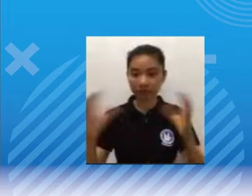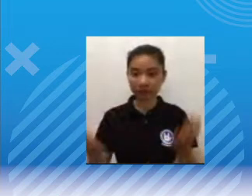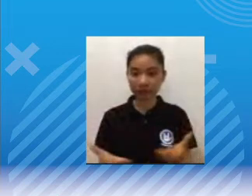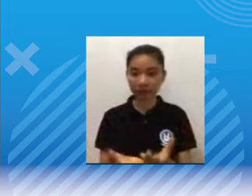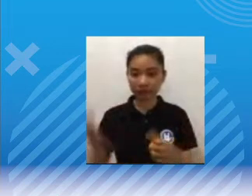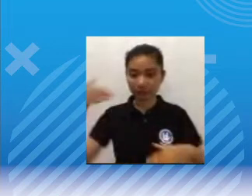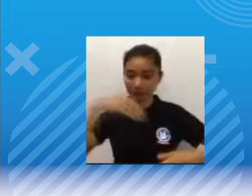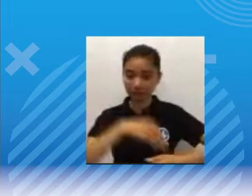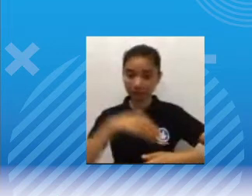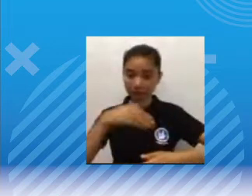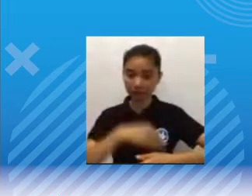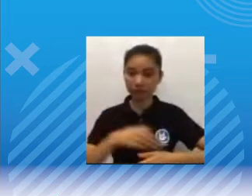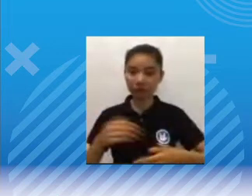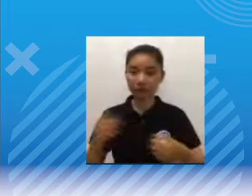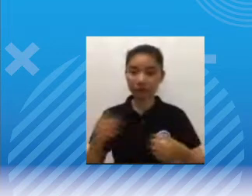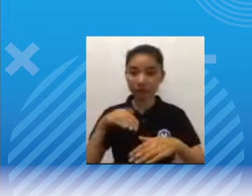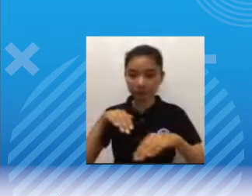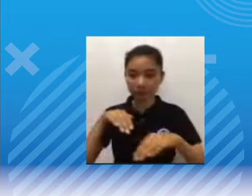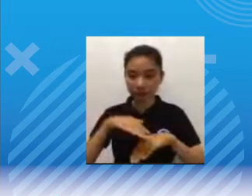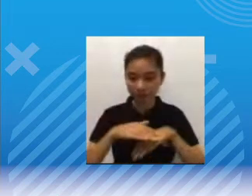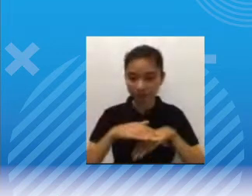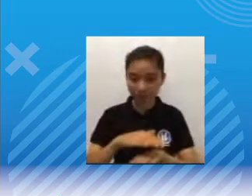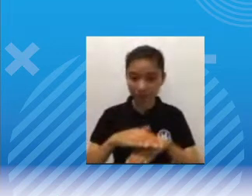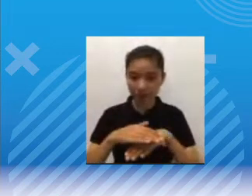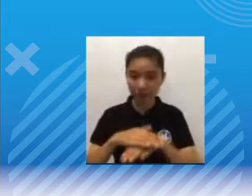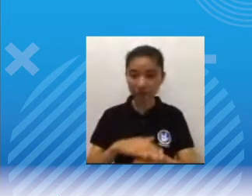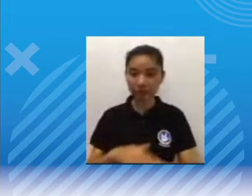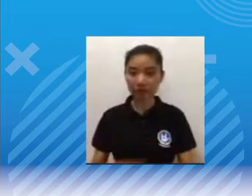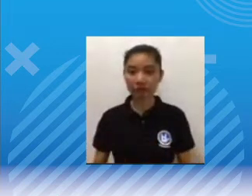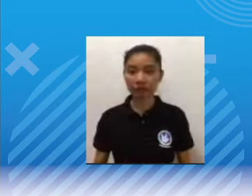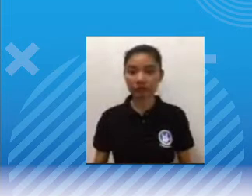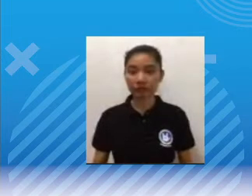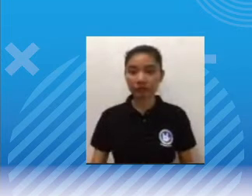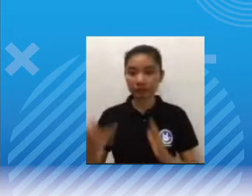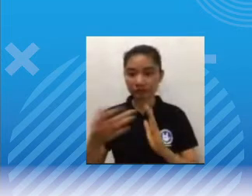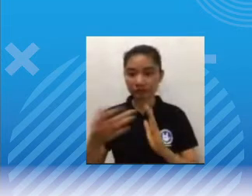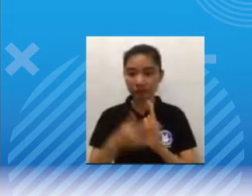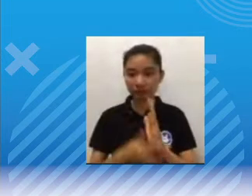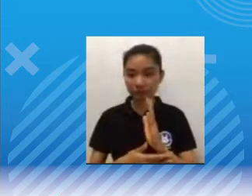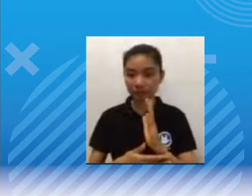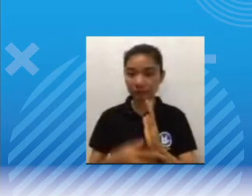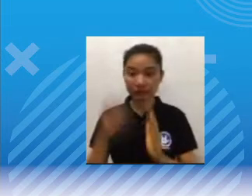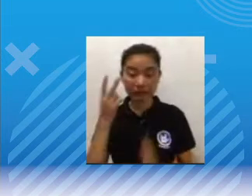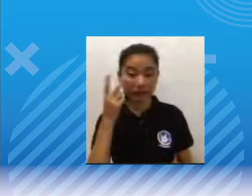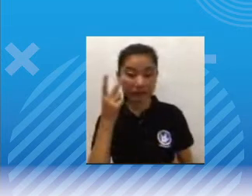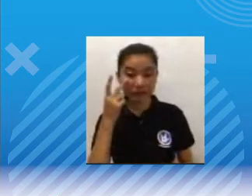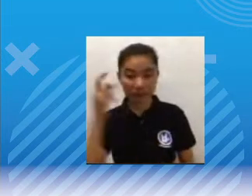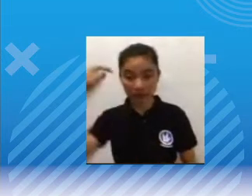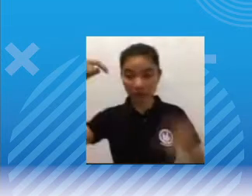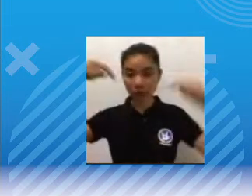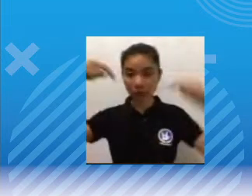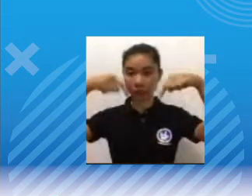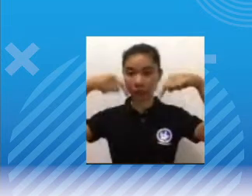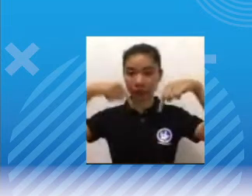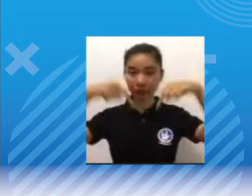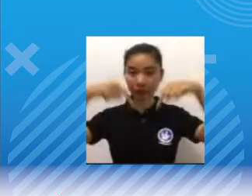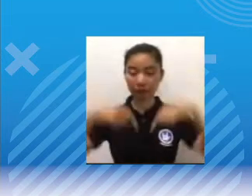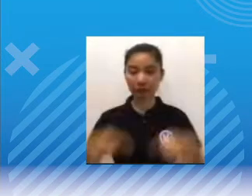this through the website that you can see below my presentation, my slide.